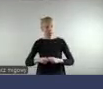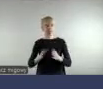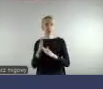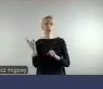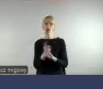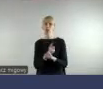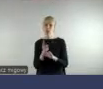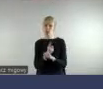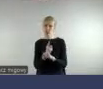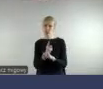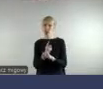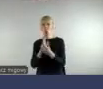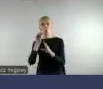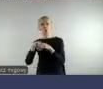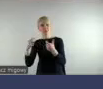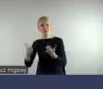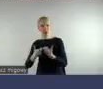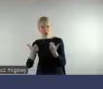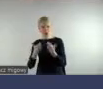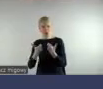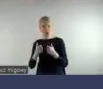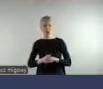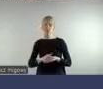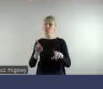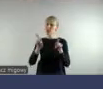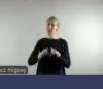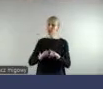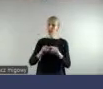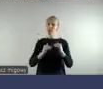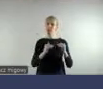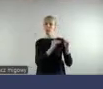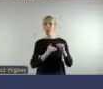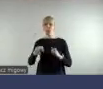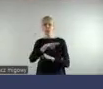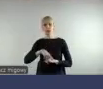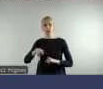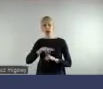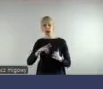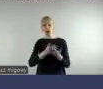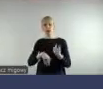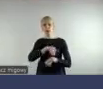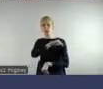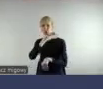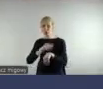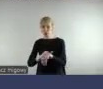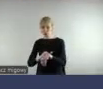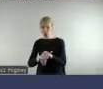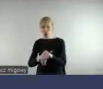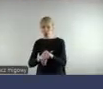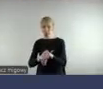And we do it on a regional level, and also our national authorities do on some scenarios on a national